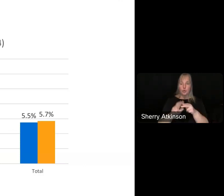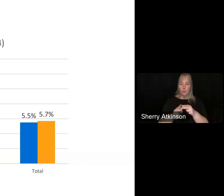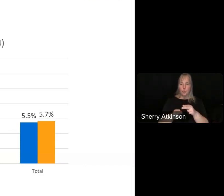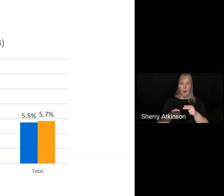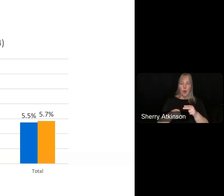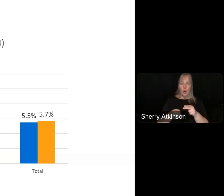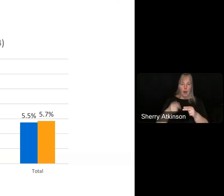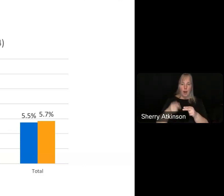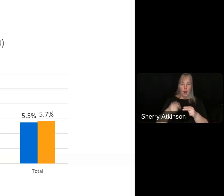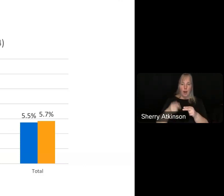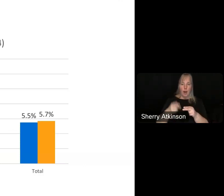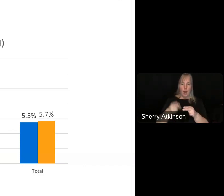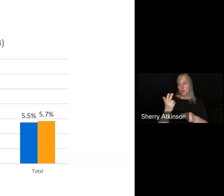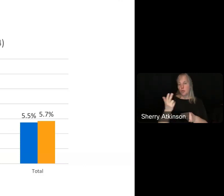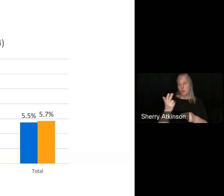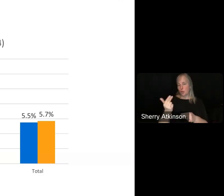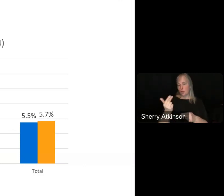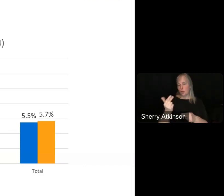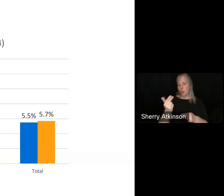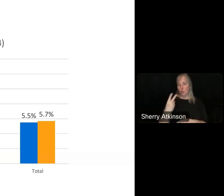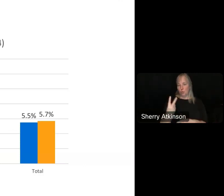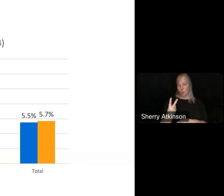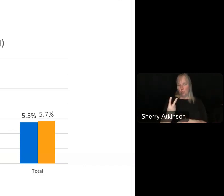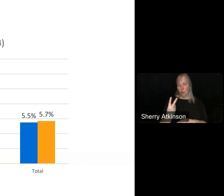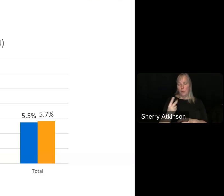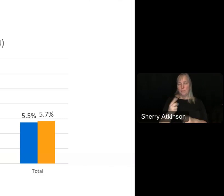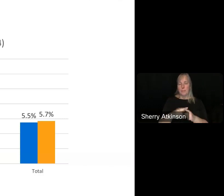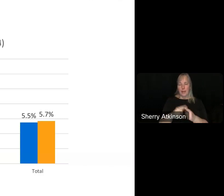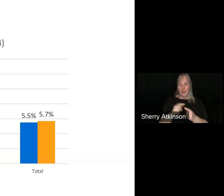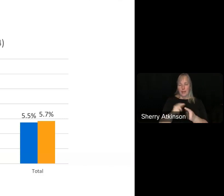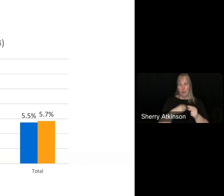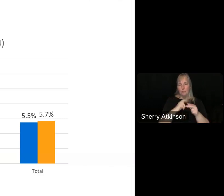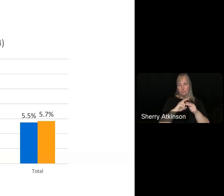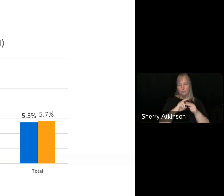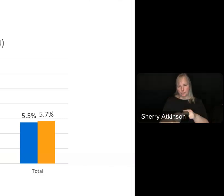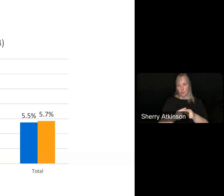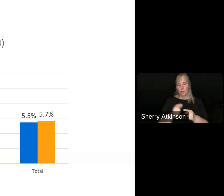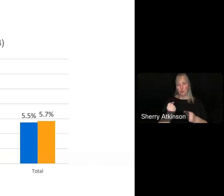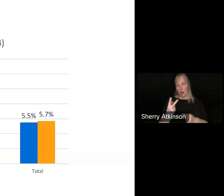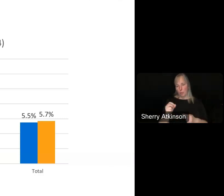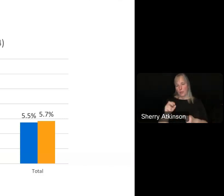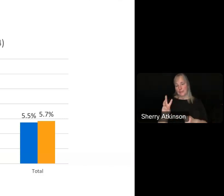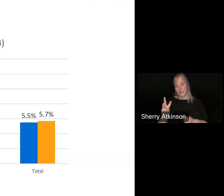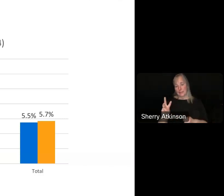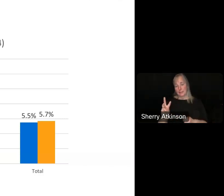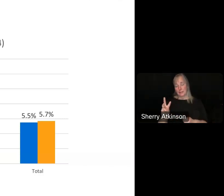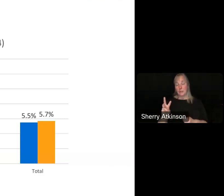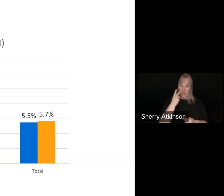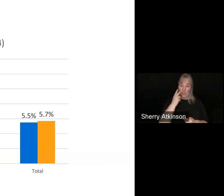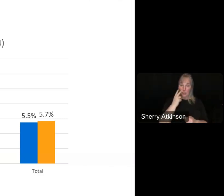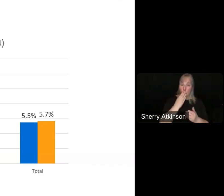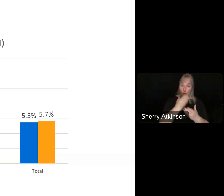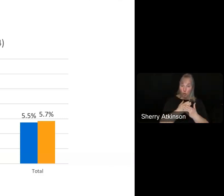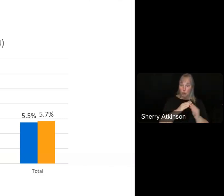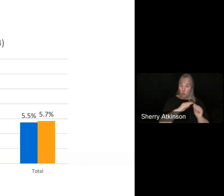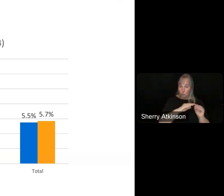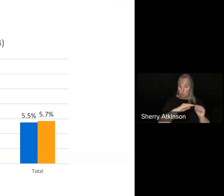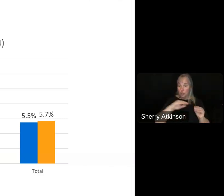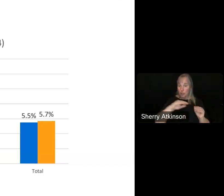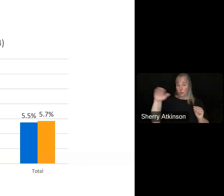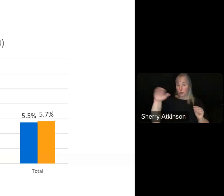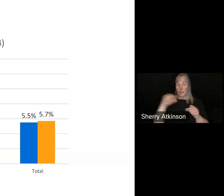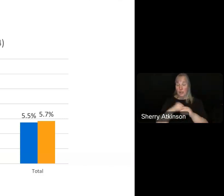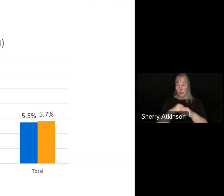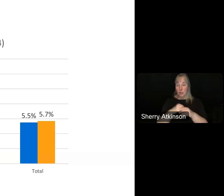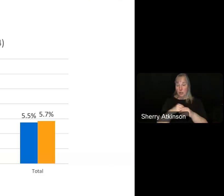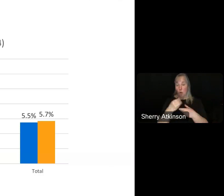Q2. And now it's come down to 12.6. So we're seeing a good trajectory in the office market where I believe firms are kind